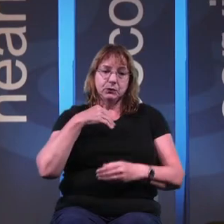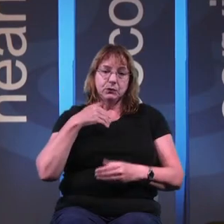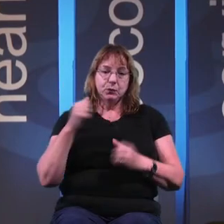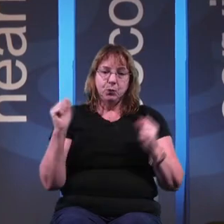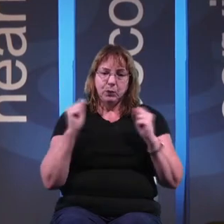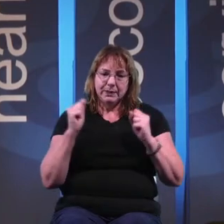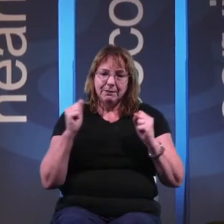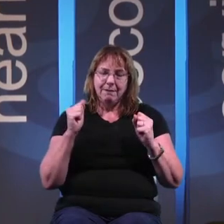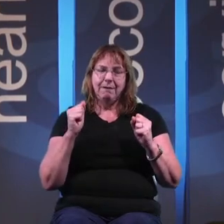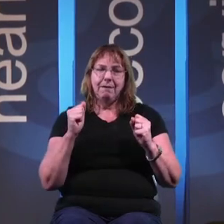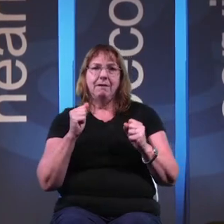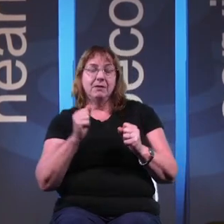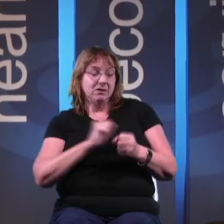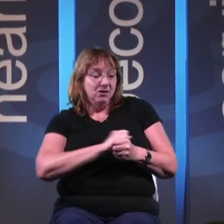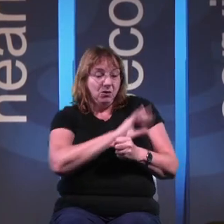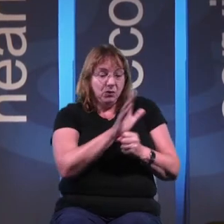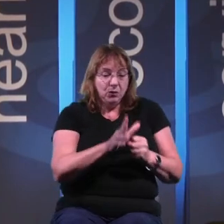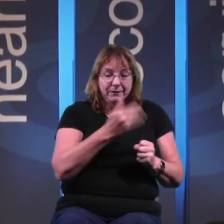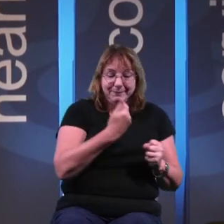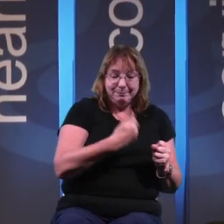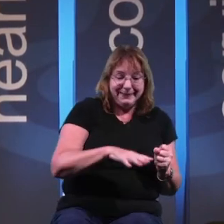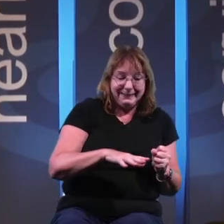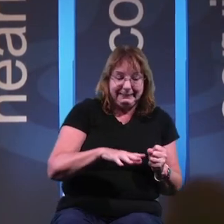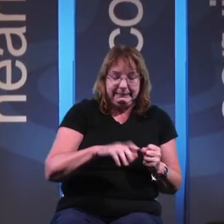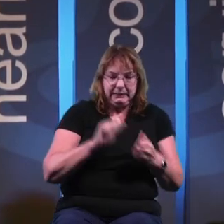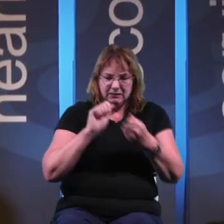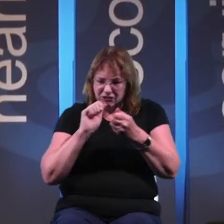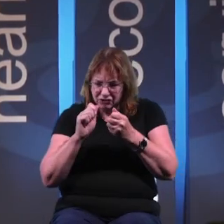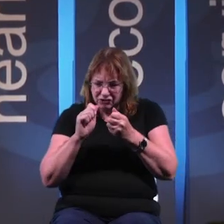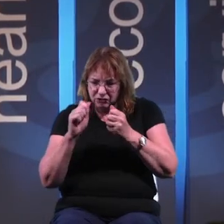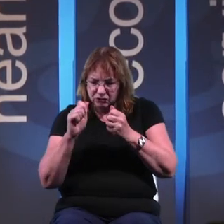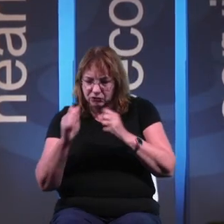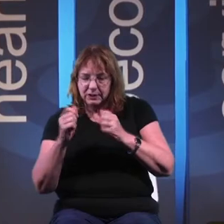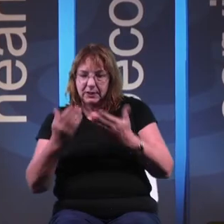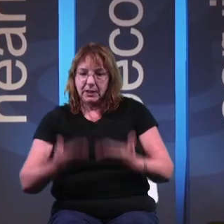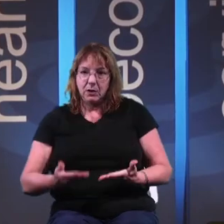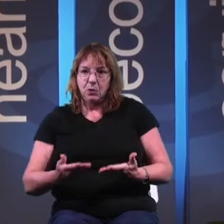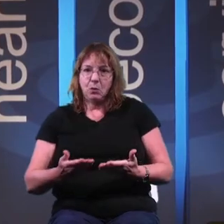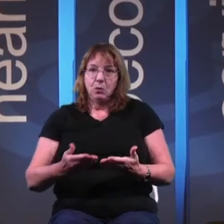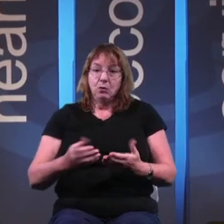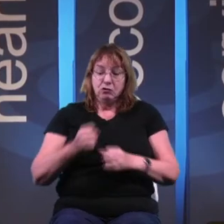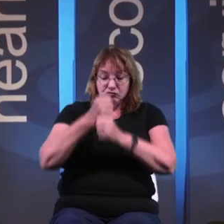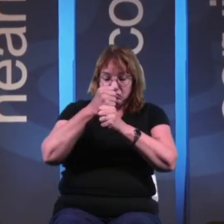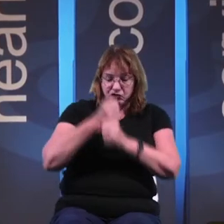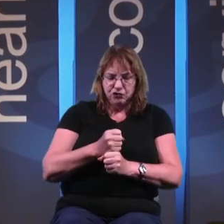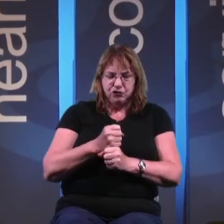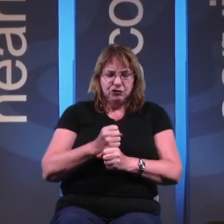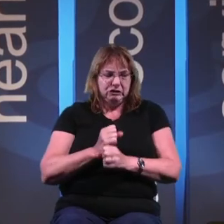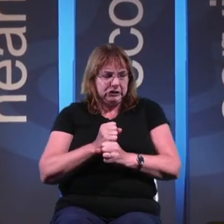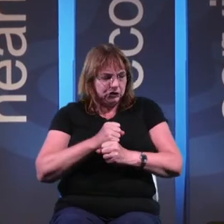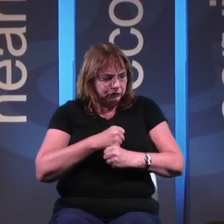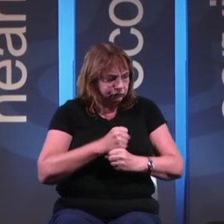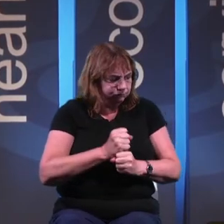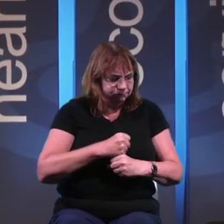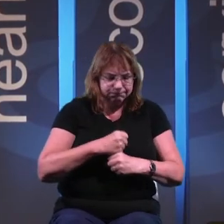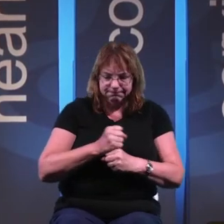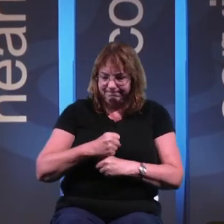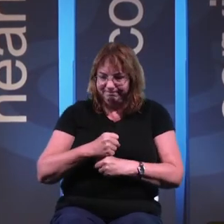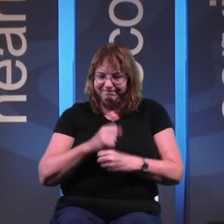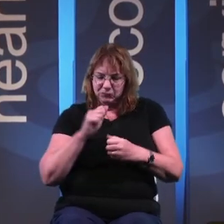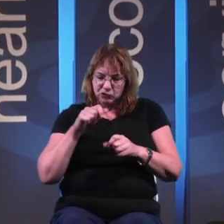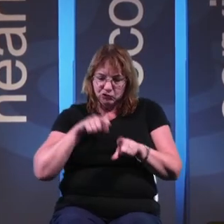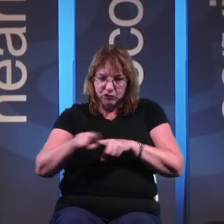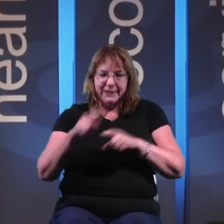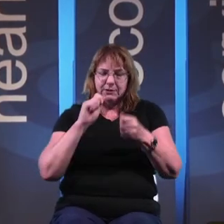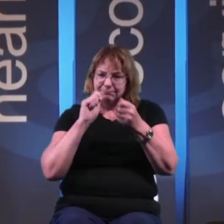after COVID. Maybe your church is full of tensions as you kind of make that transition. Maybe